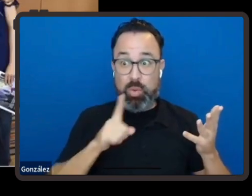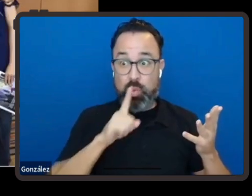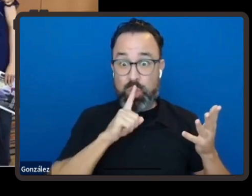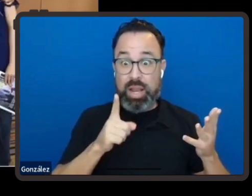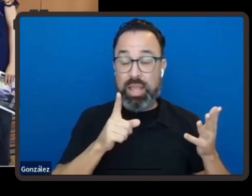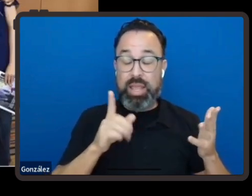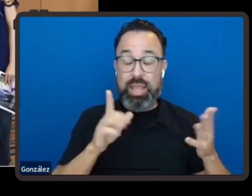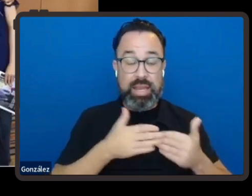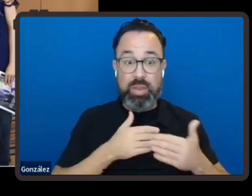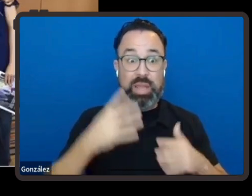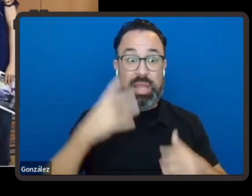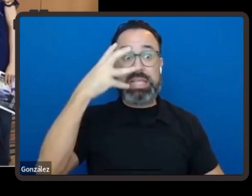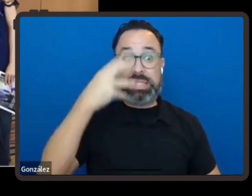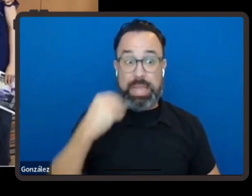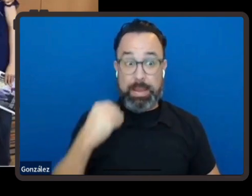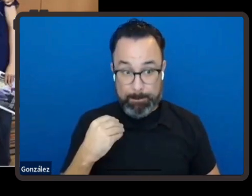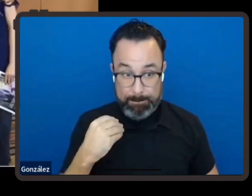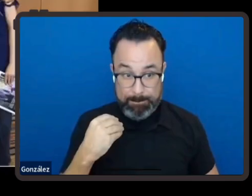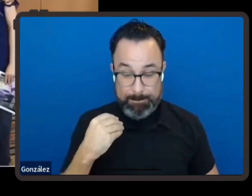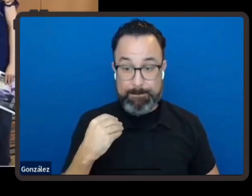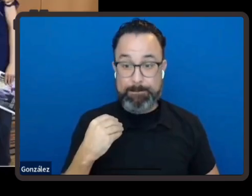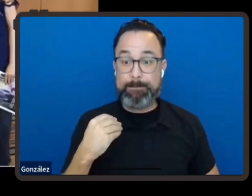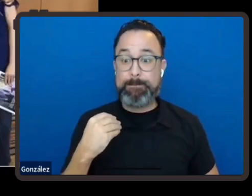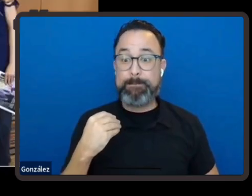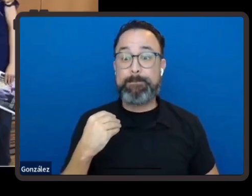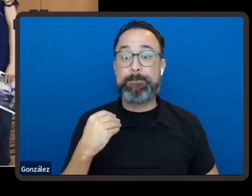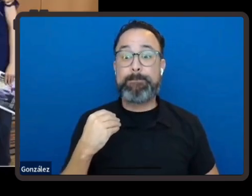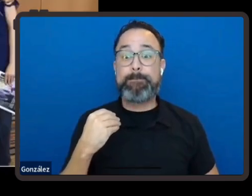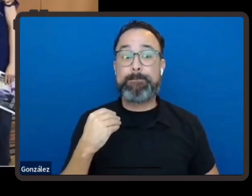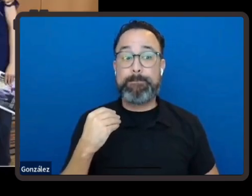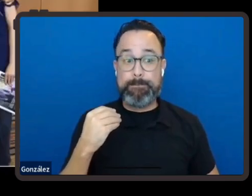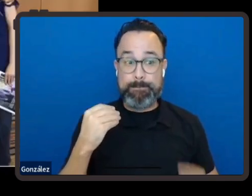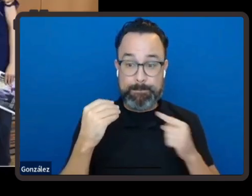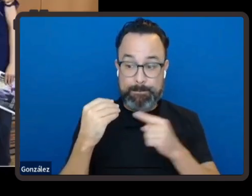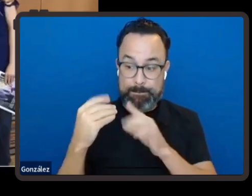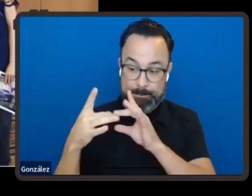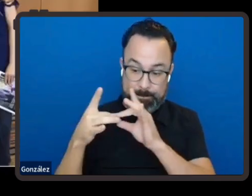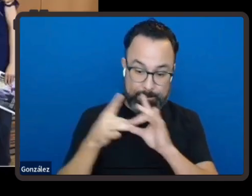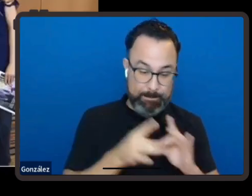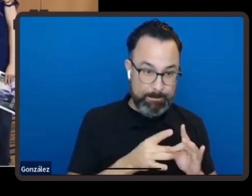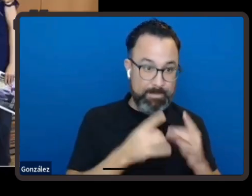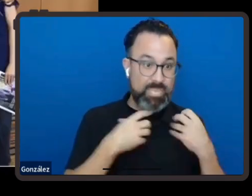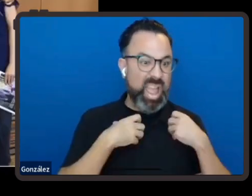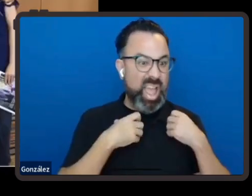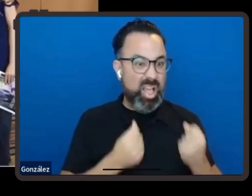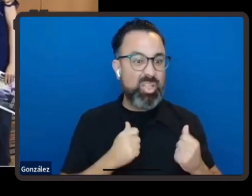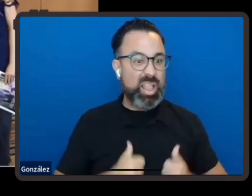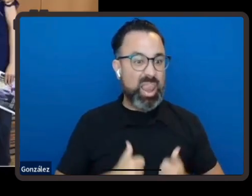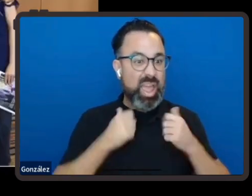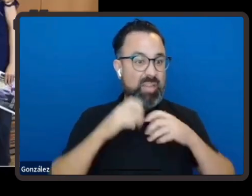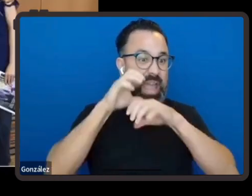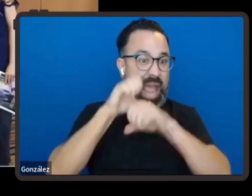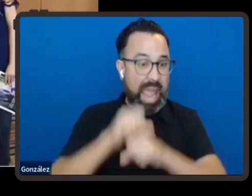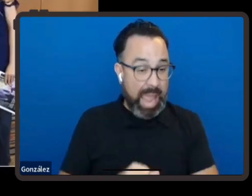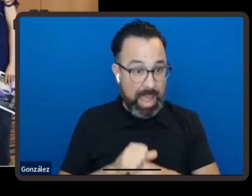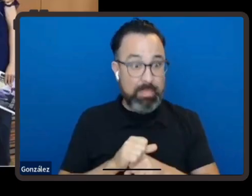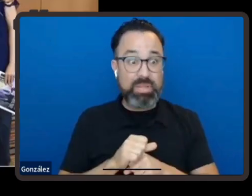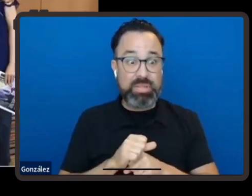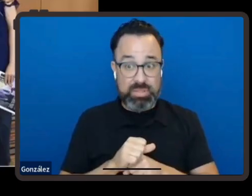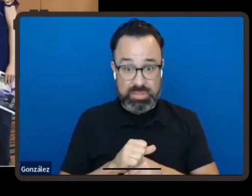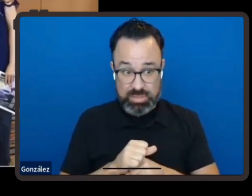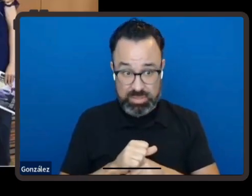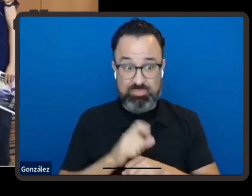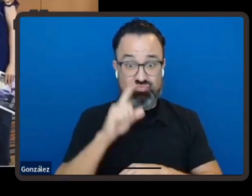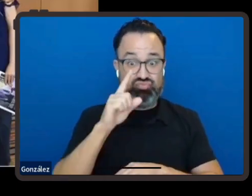anyway, sleep is all about healthy life habits during the day and healthy life habits generally.